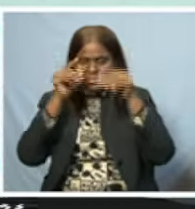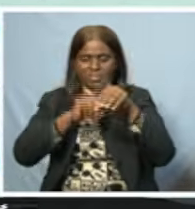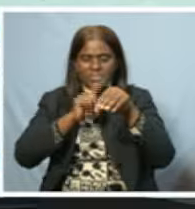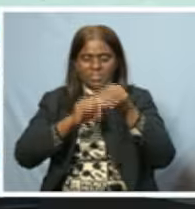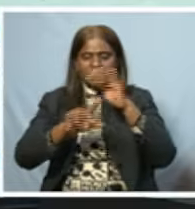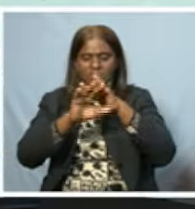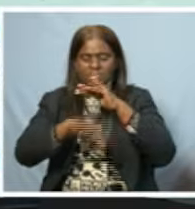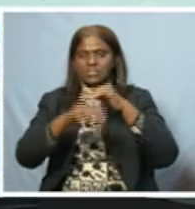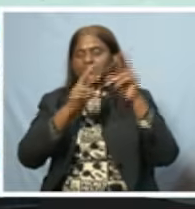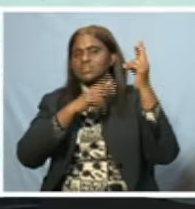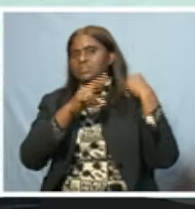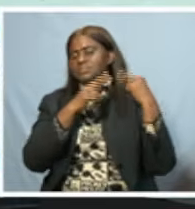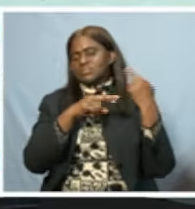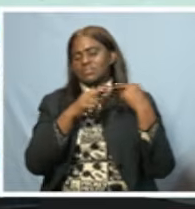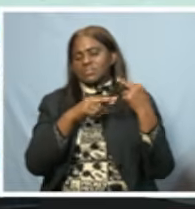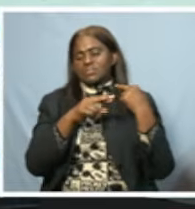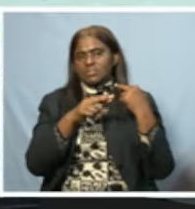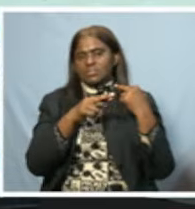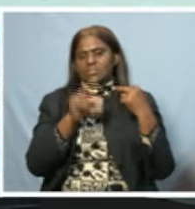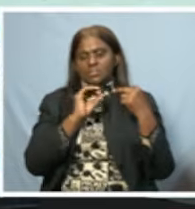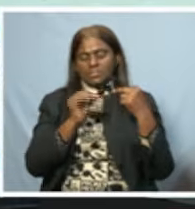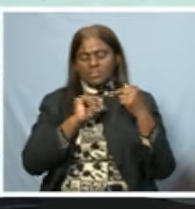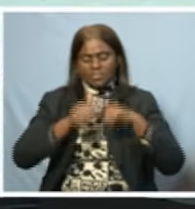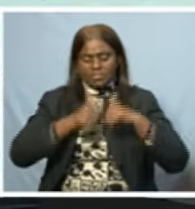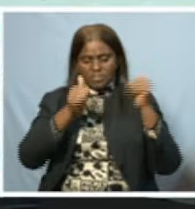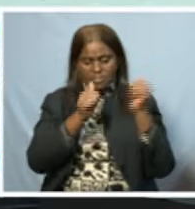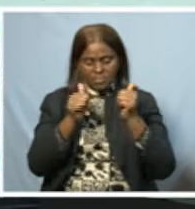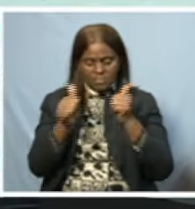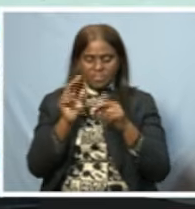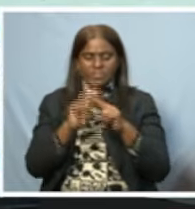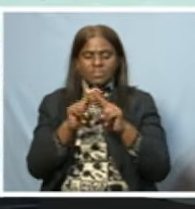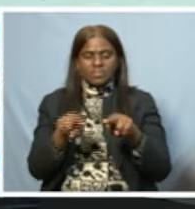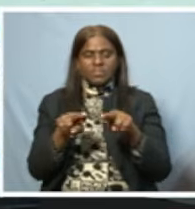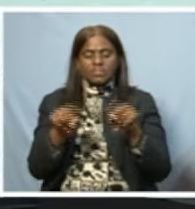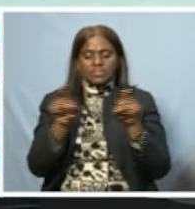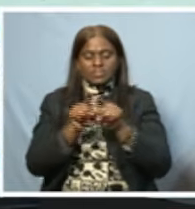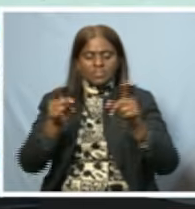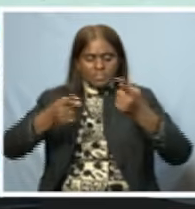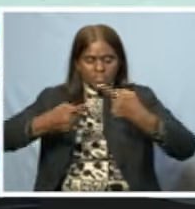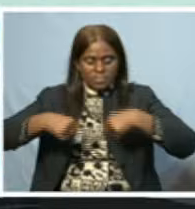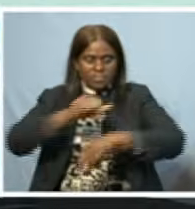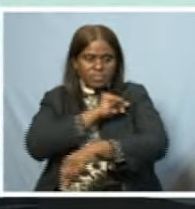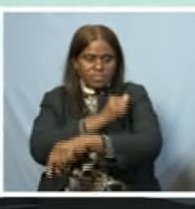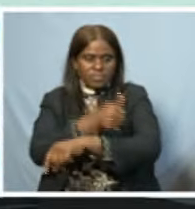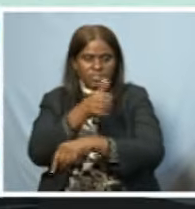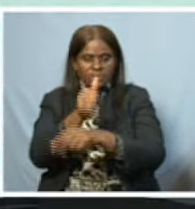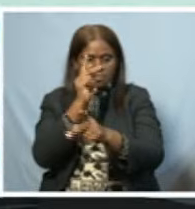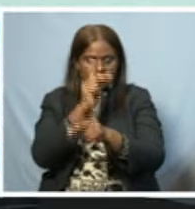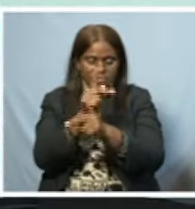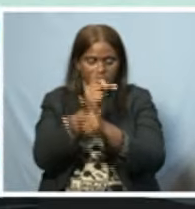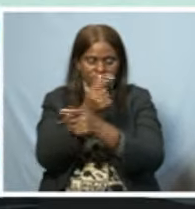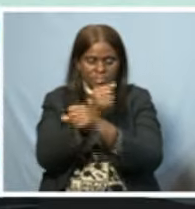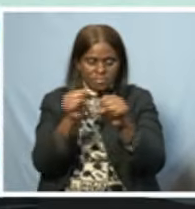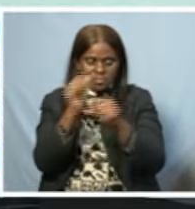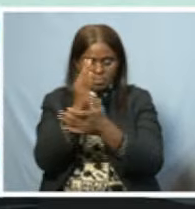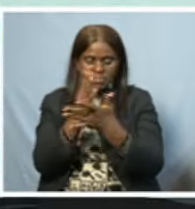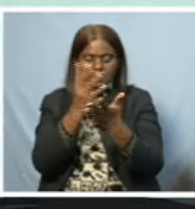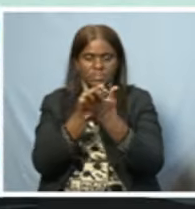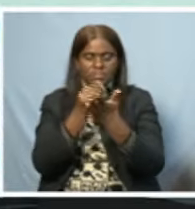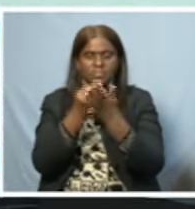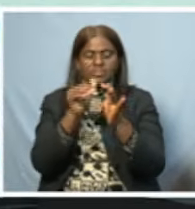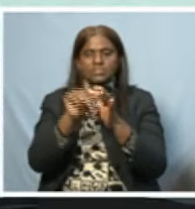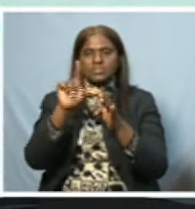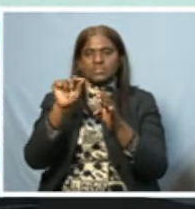period under review. Our action, Chair, the local authority secured some funds in